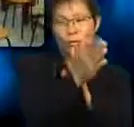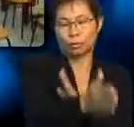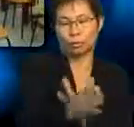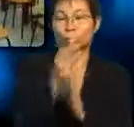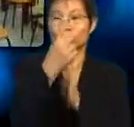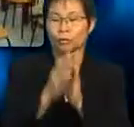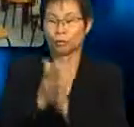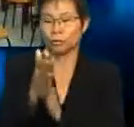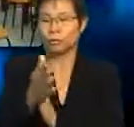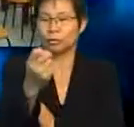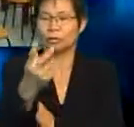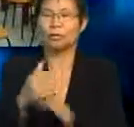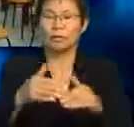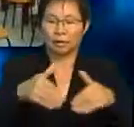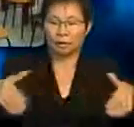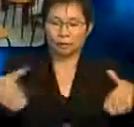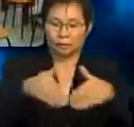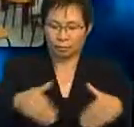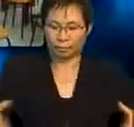pupils in a row. Okay, line up.